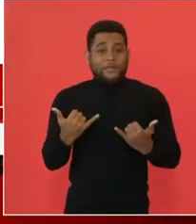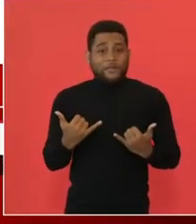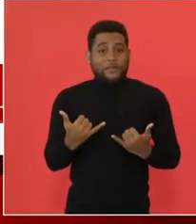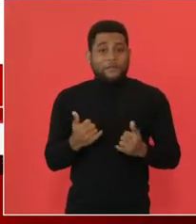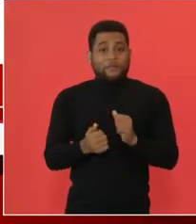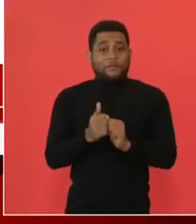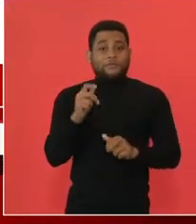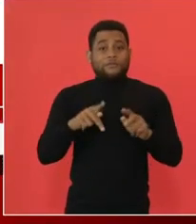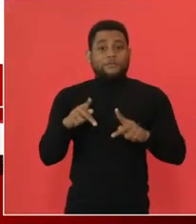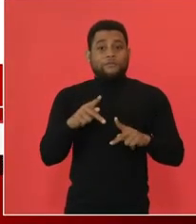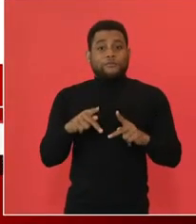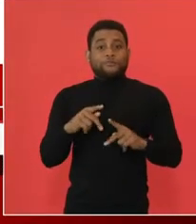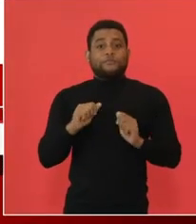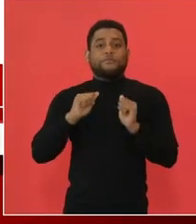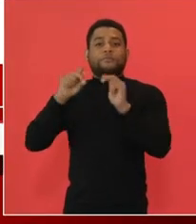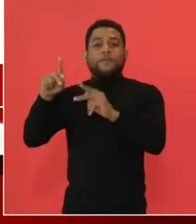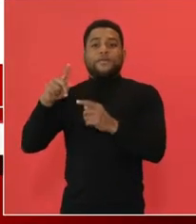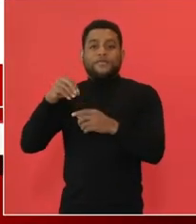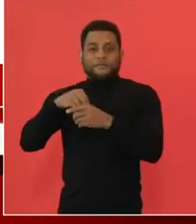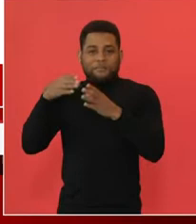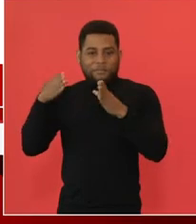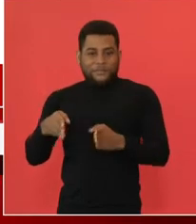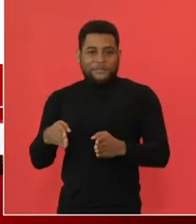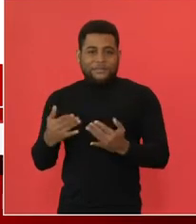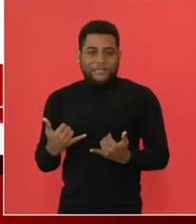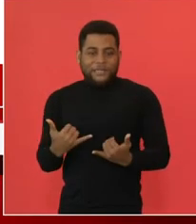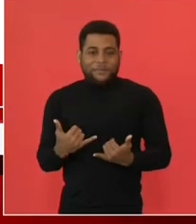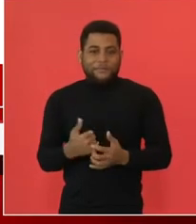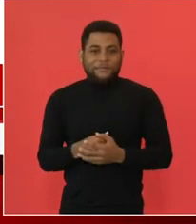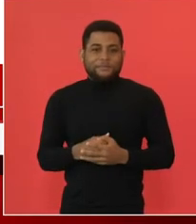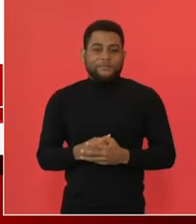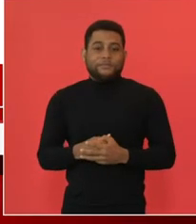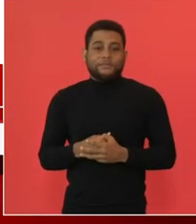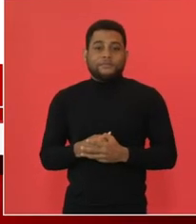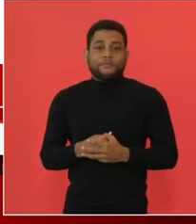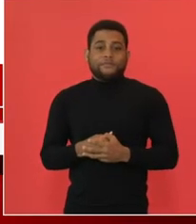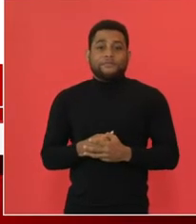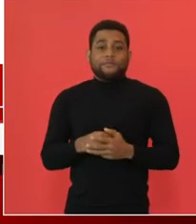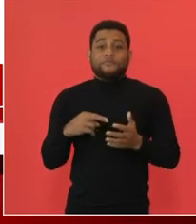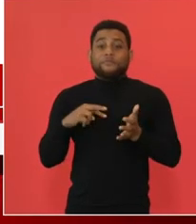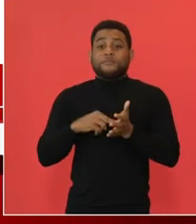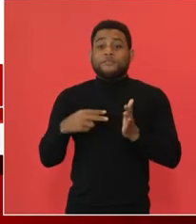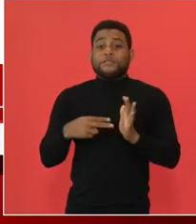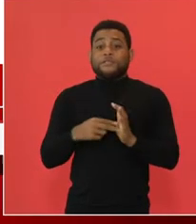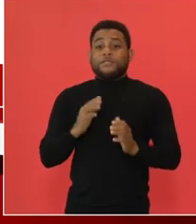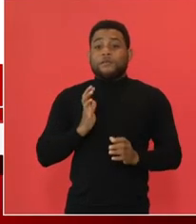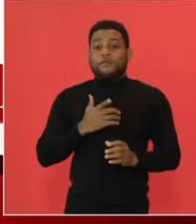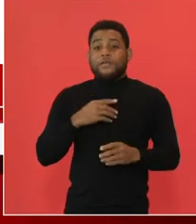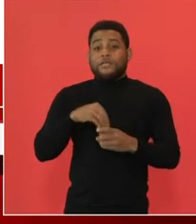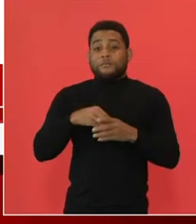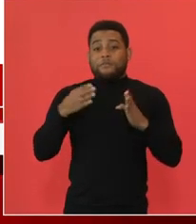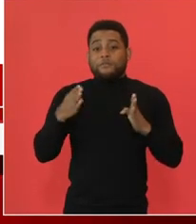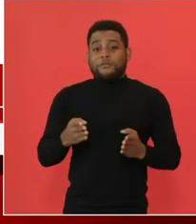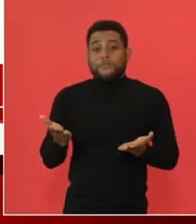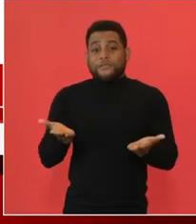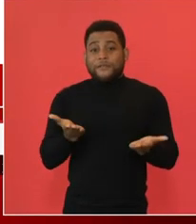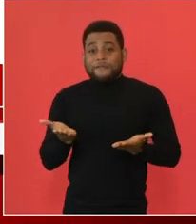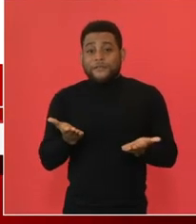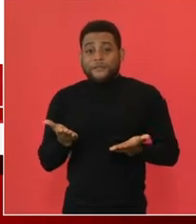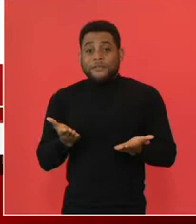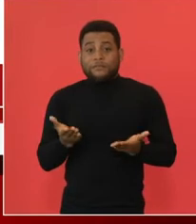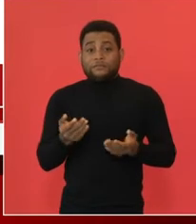today. So we have also expanded a number of our in-person services. And as